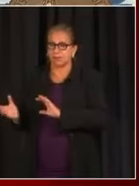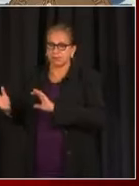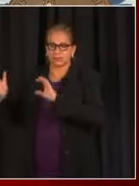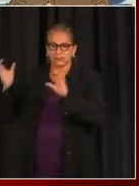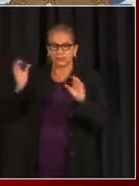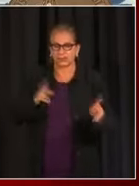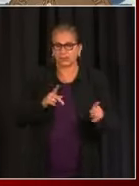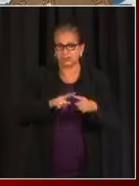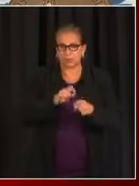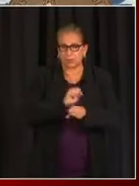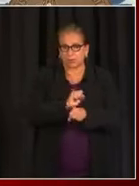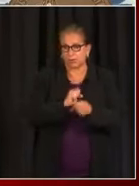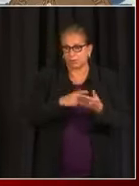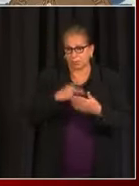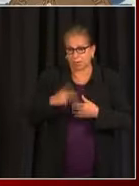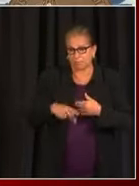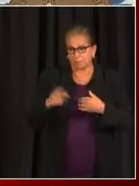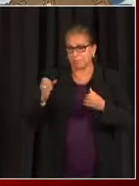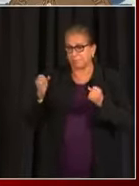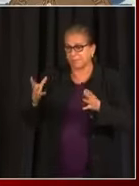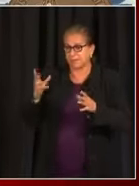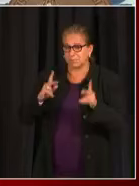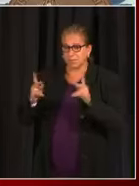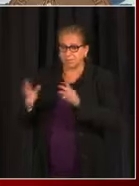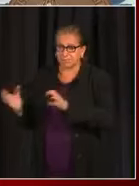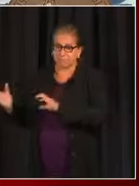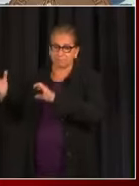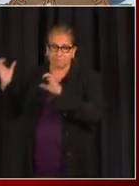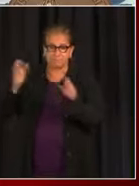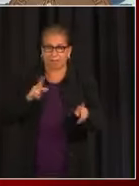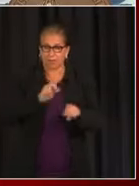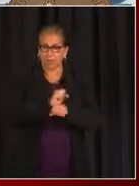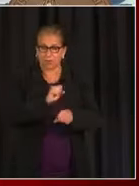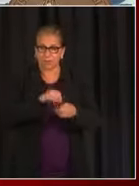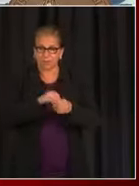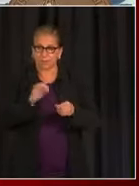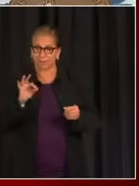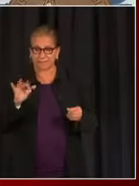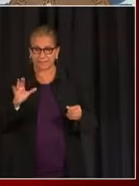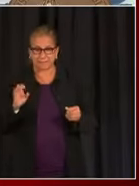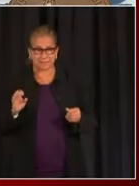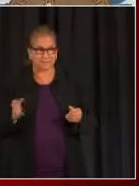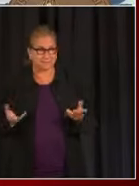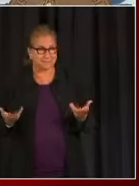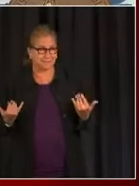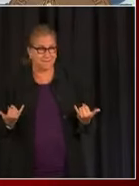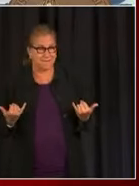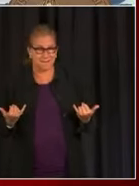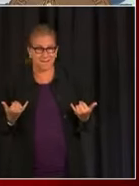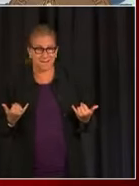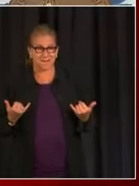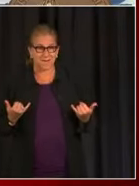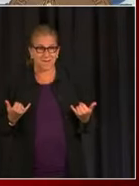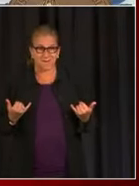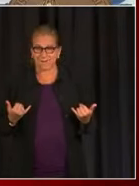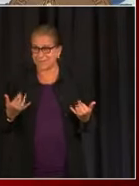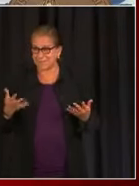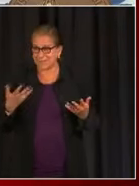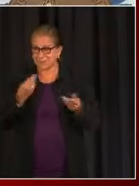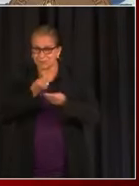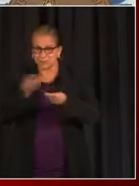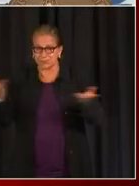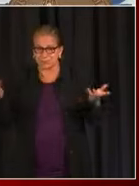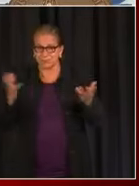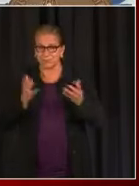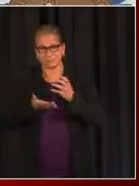return to work because we're back in the offices already. We have, and I think I shared with you at an